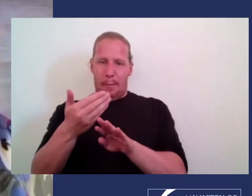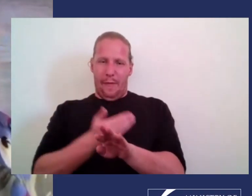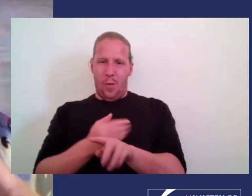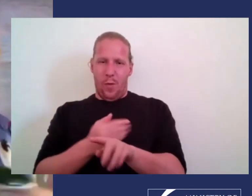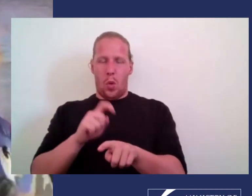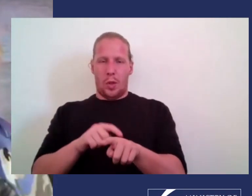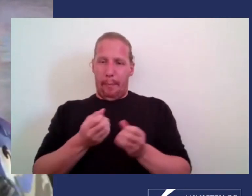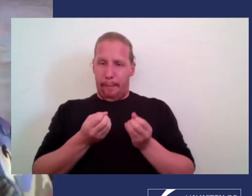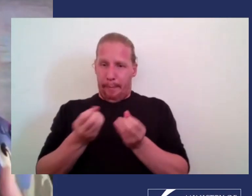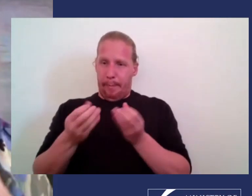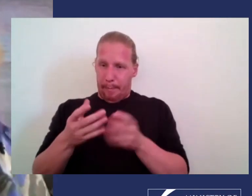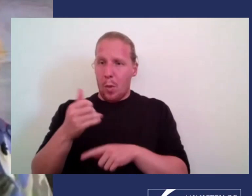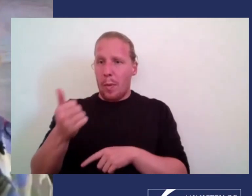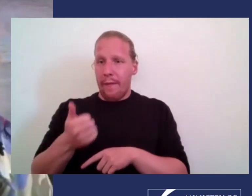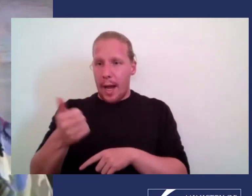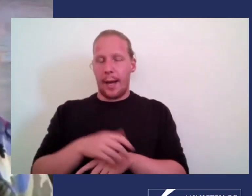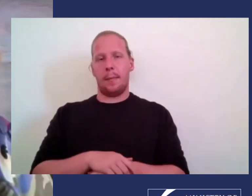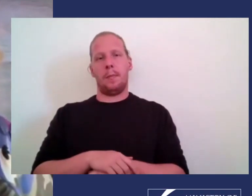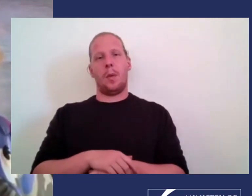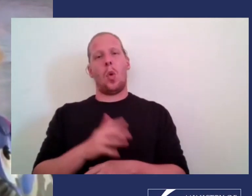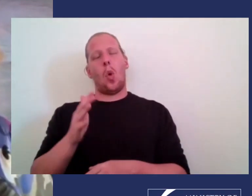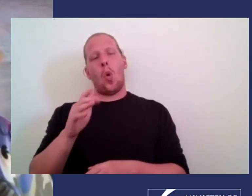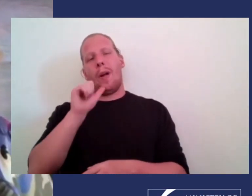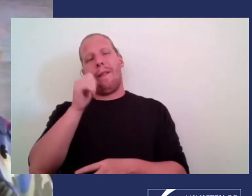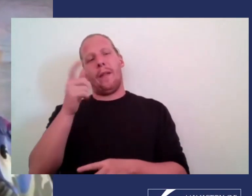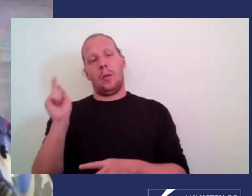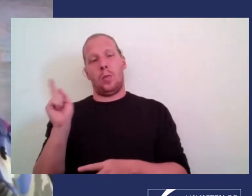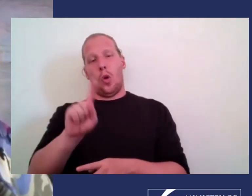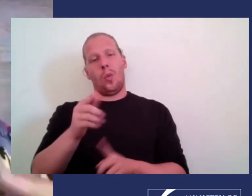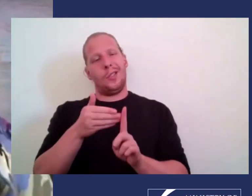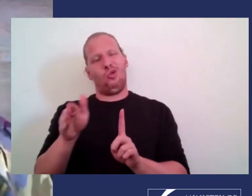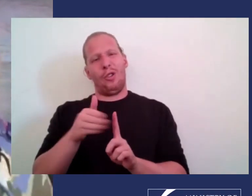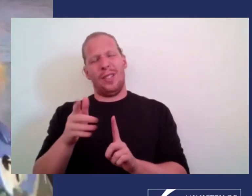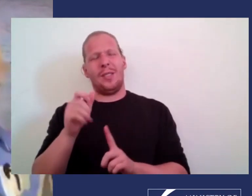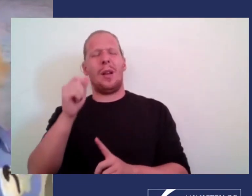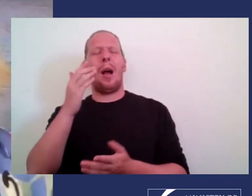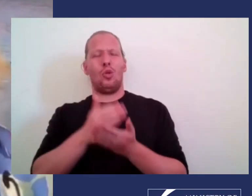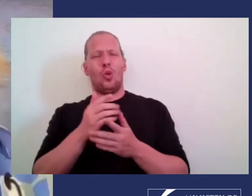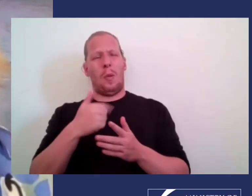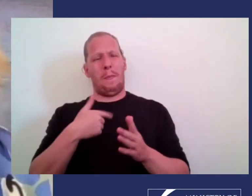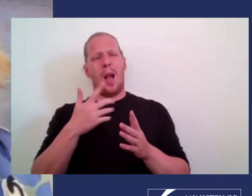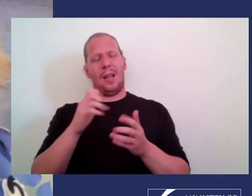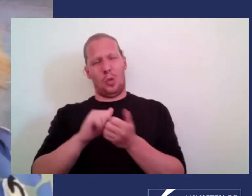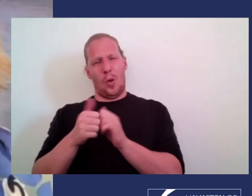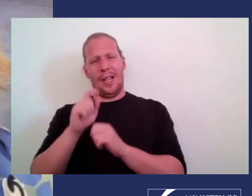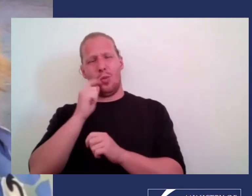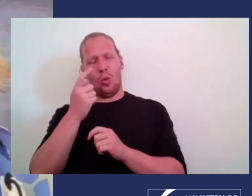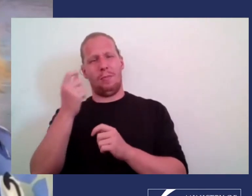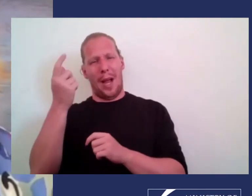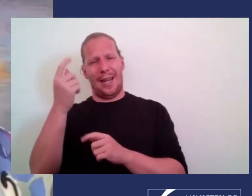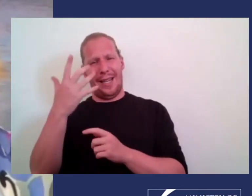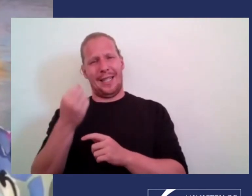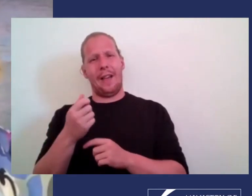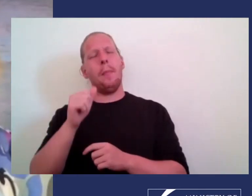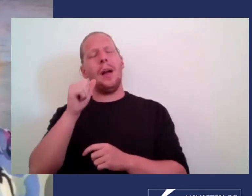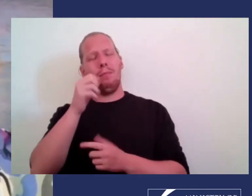day. Take lots of distractions. I'm sure my colleagues will have lots of other ideas, but this is a conversation we're all having with many of our patients